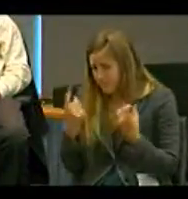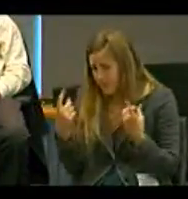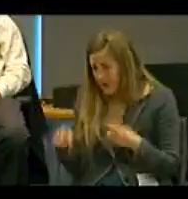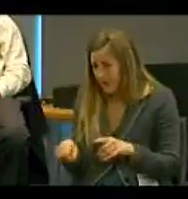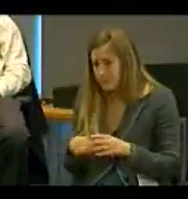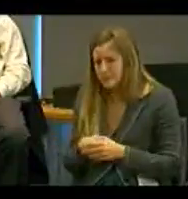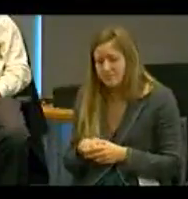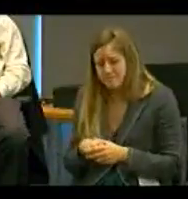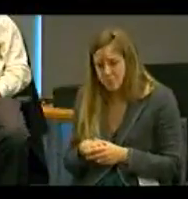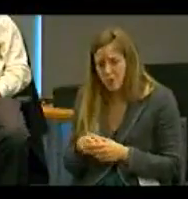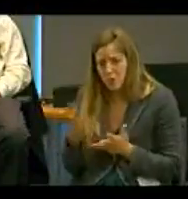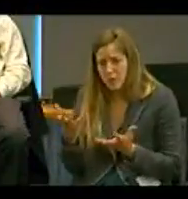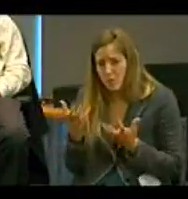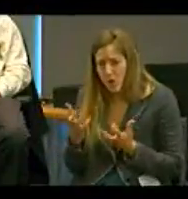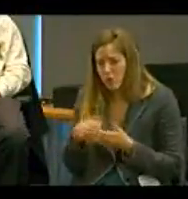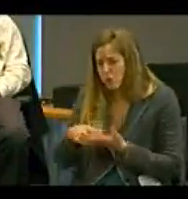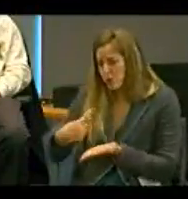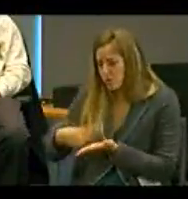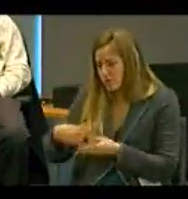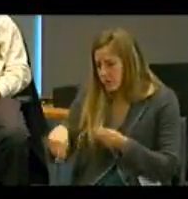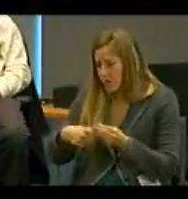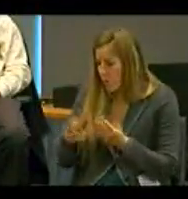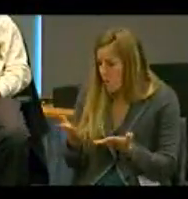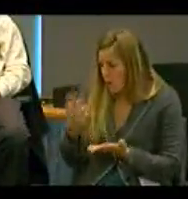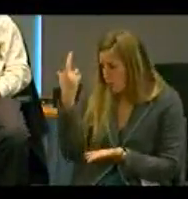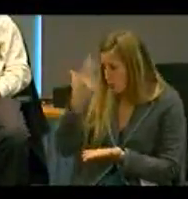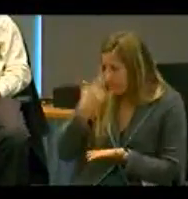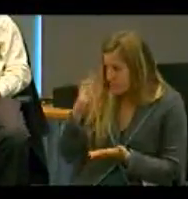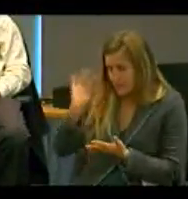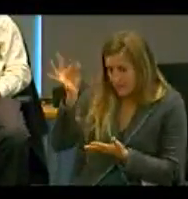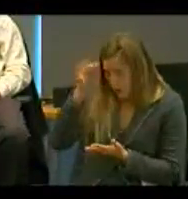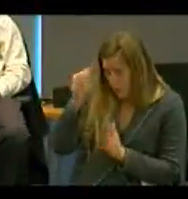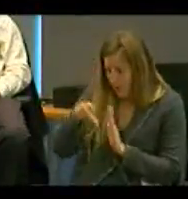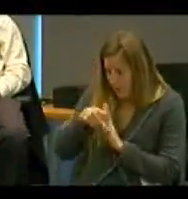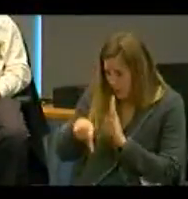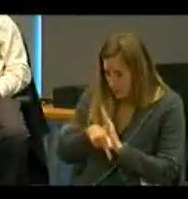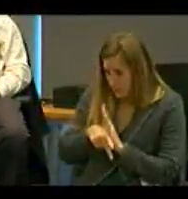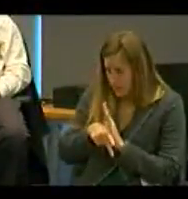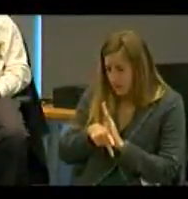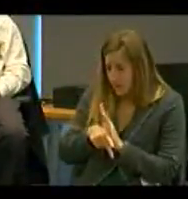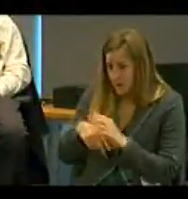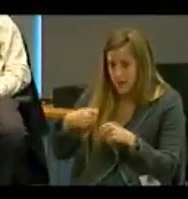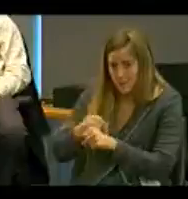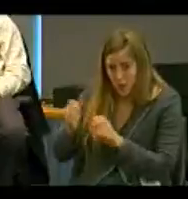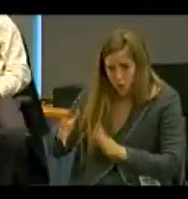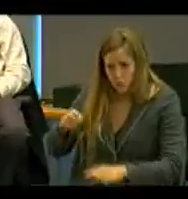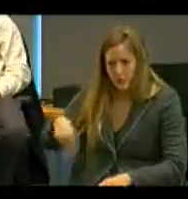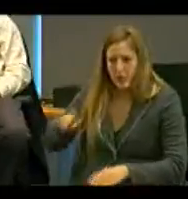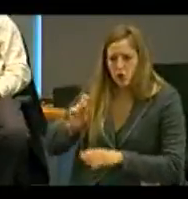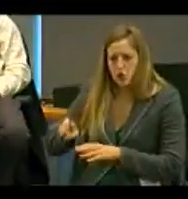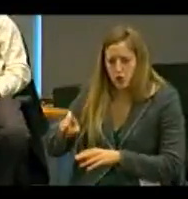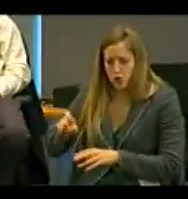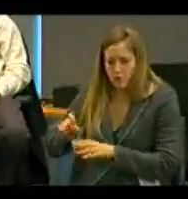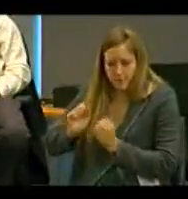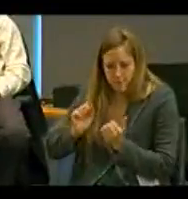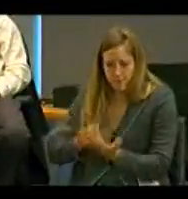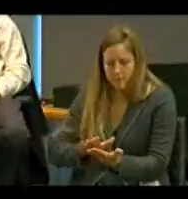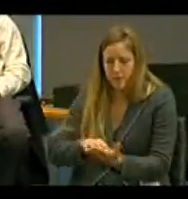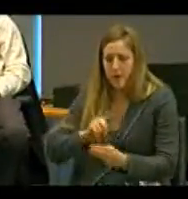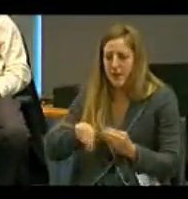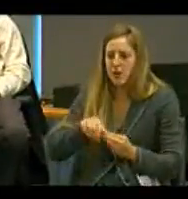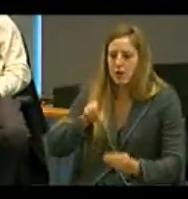discuss what are the reasons that federal policy makers should stay the course on DOJ